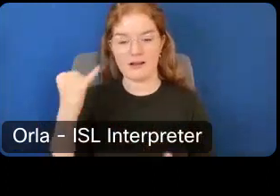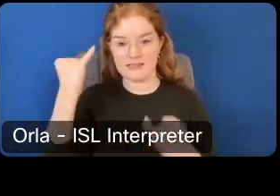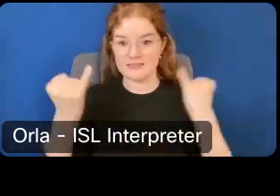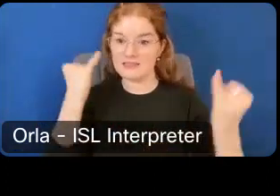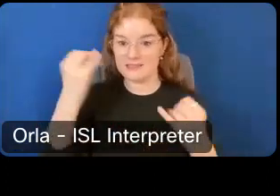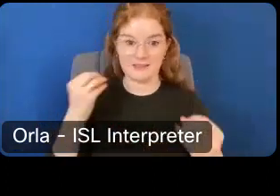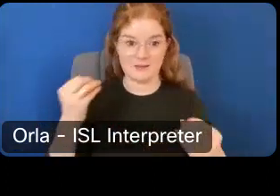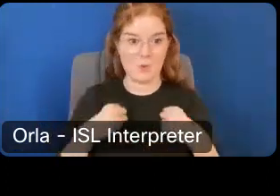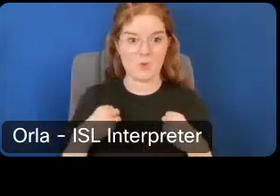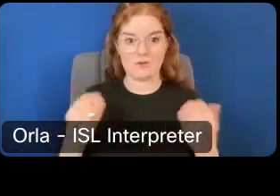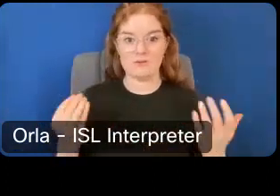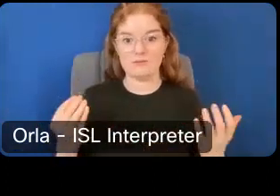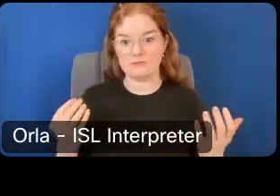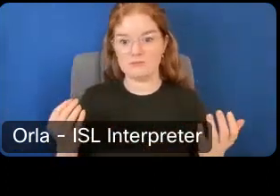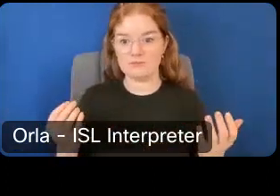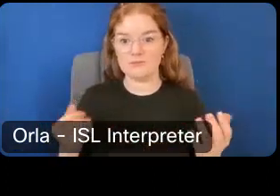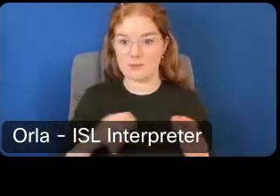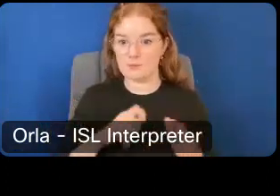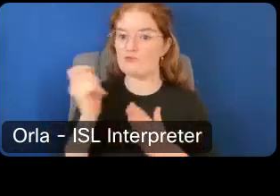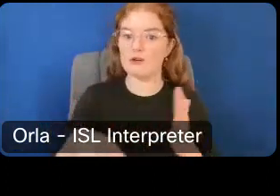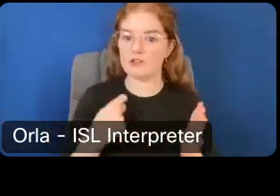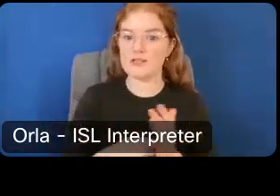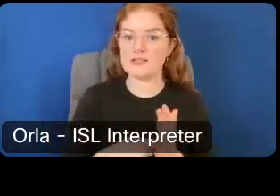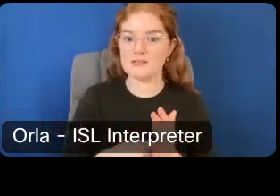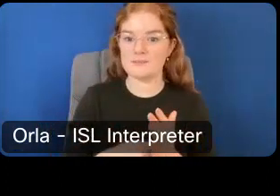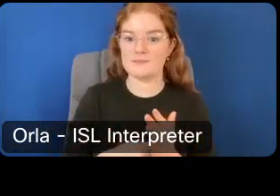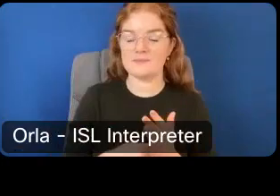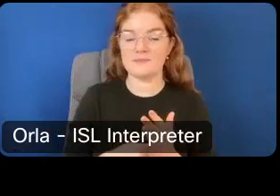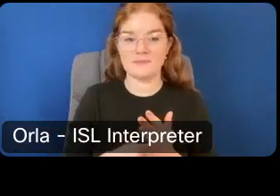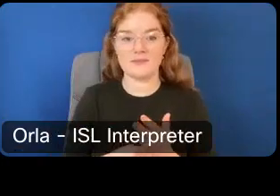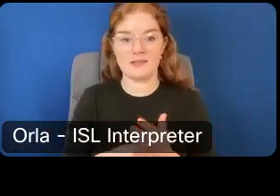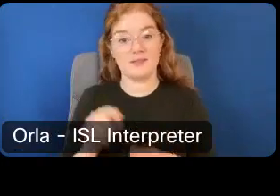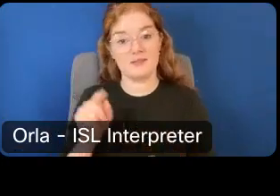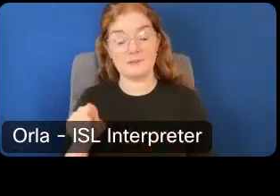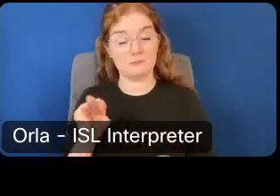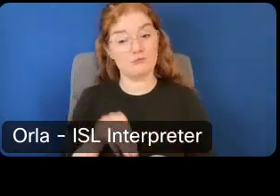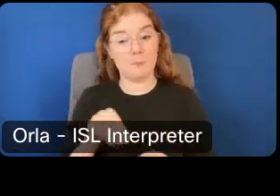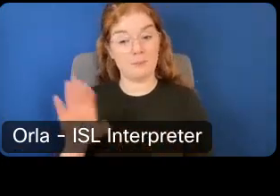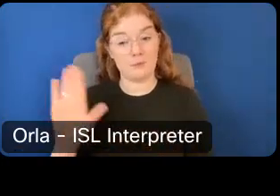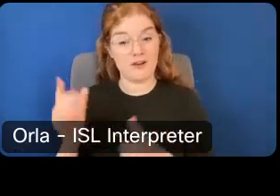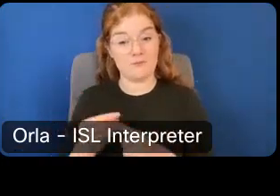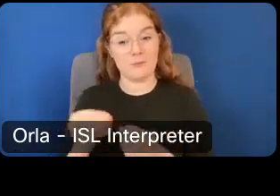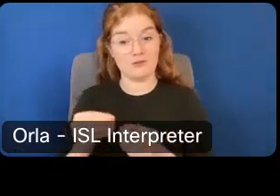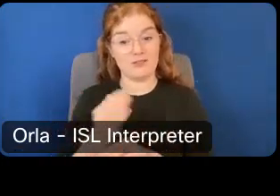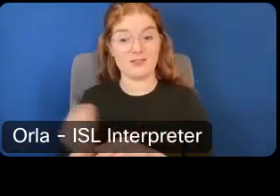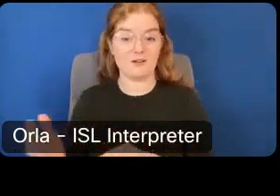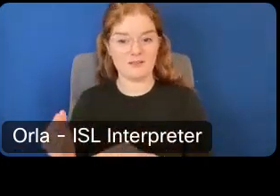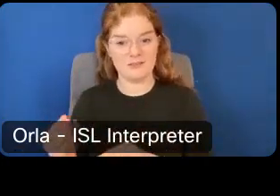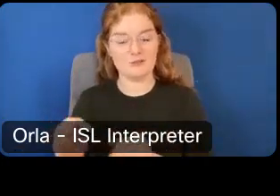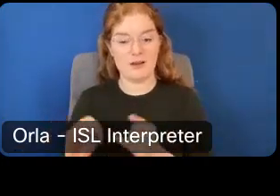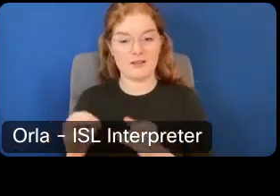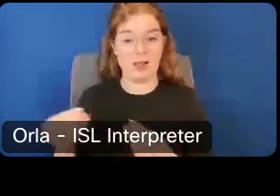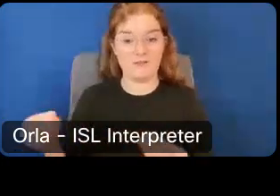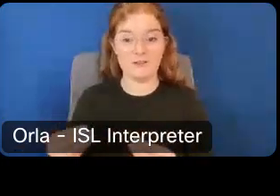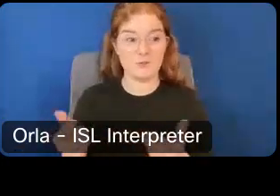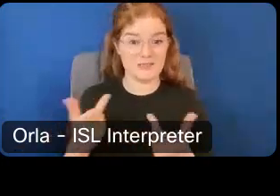own project that addressed that wicked problem that Lorraine referred to at the start, where we have all